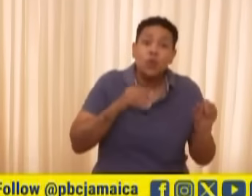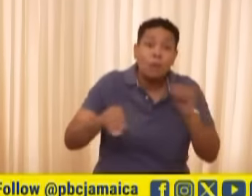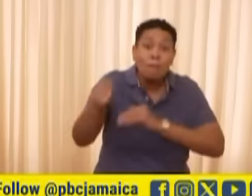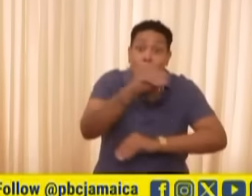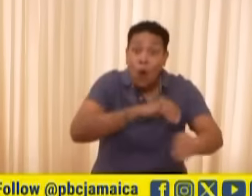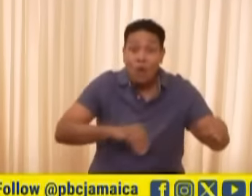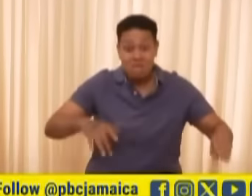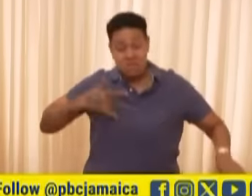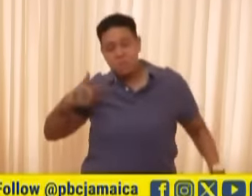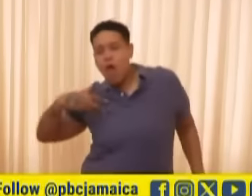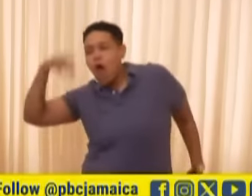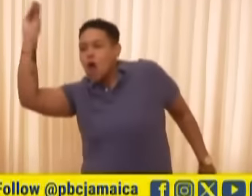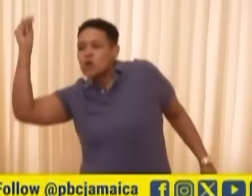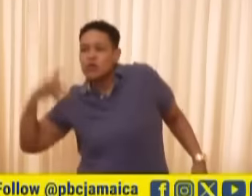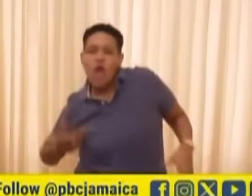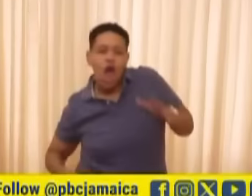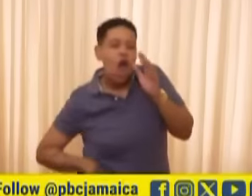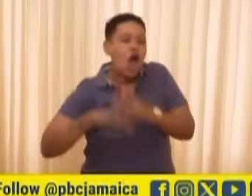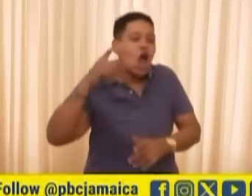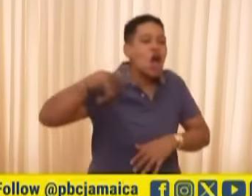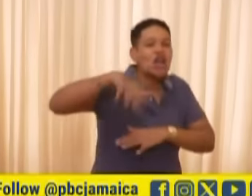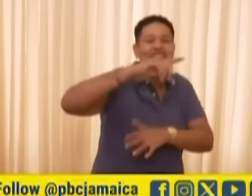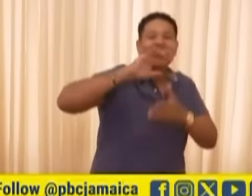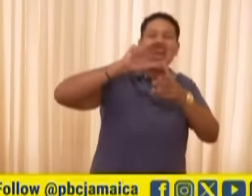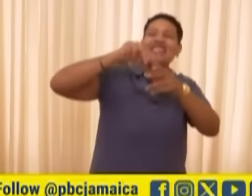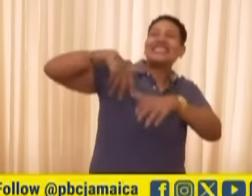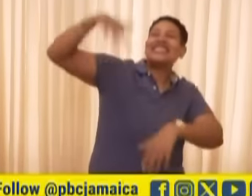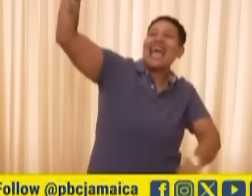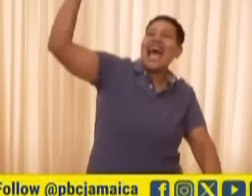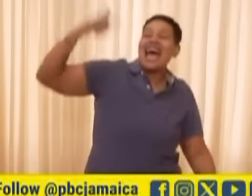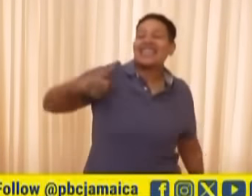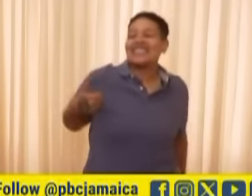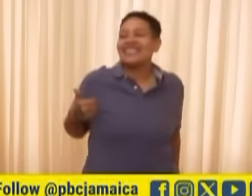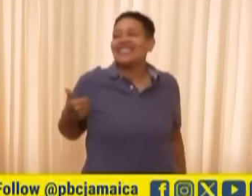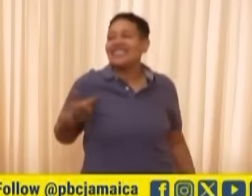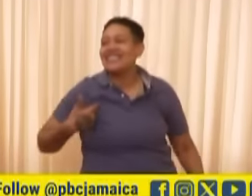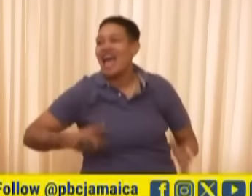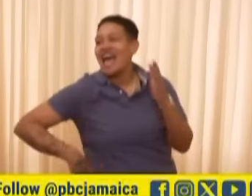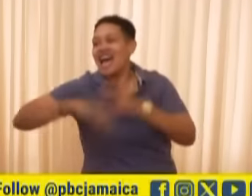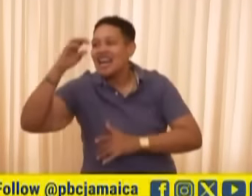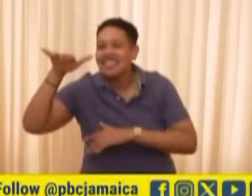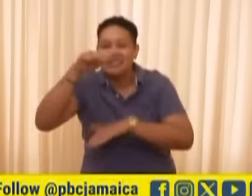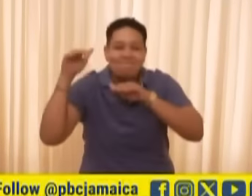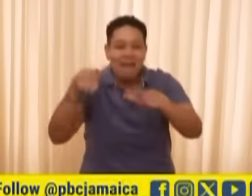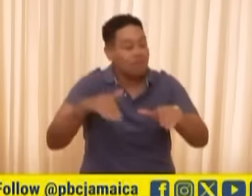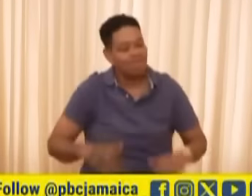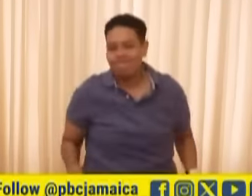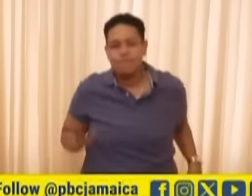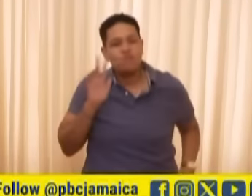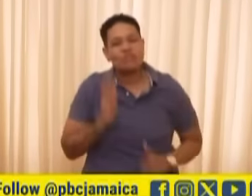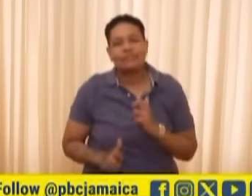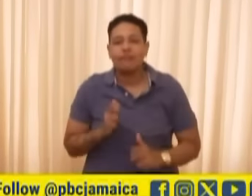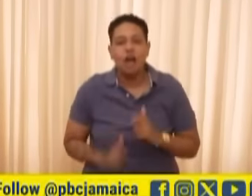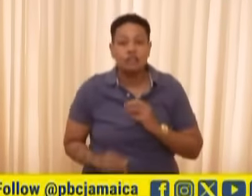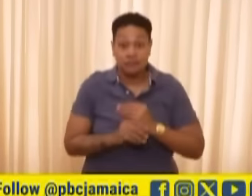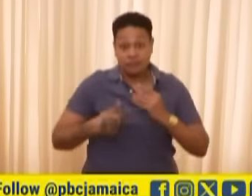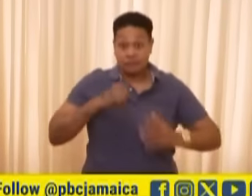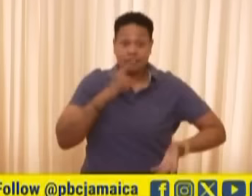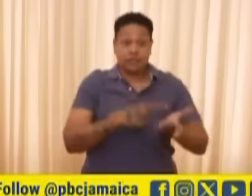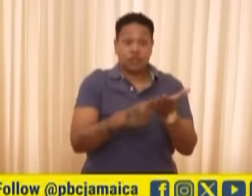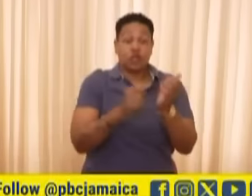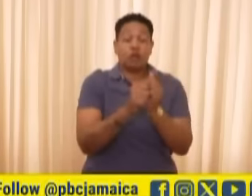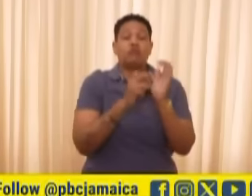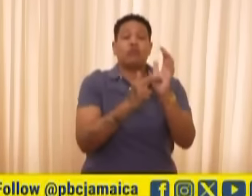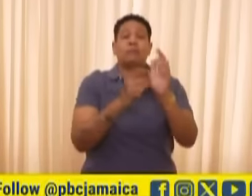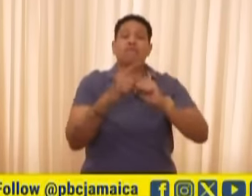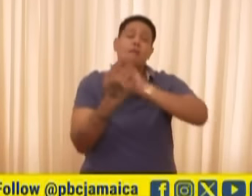It will not be, even after the system has basically said that it is moving away. I had a discussion with representatives from the